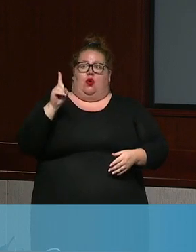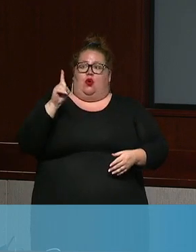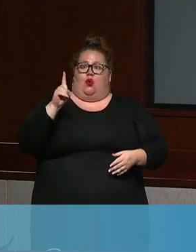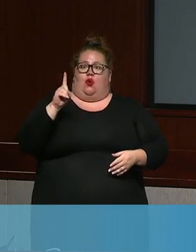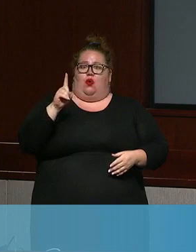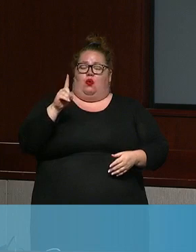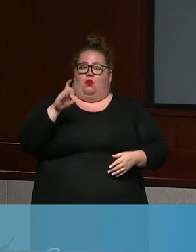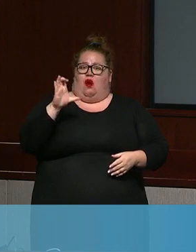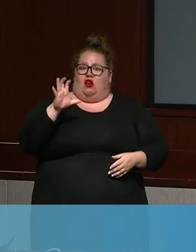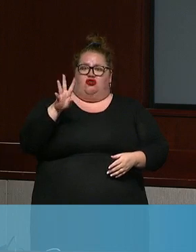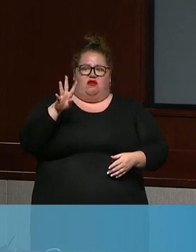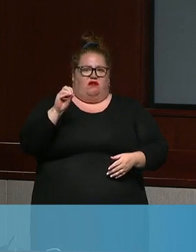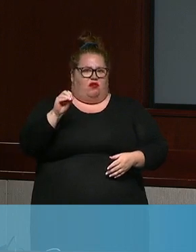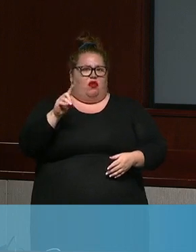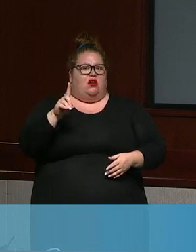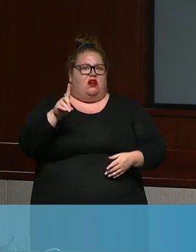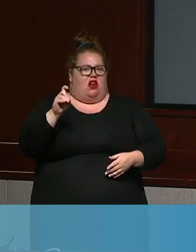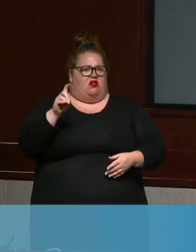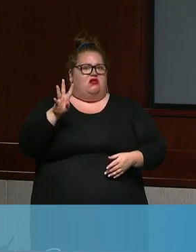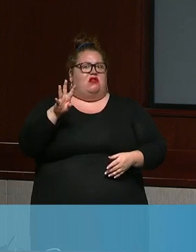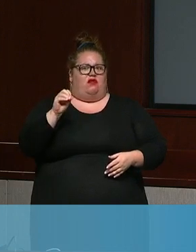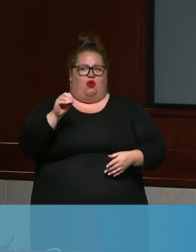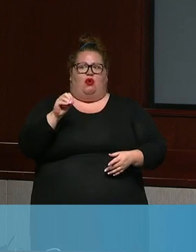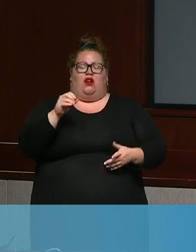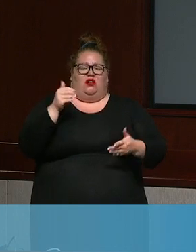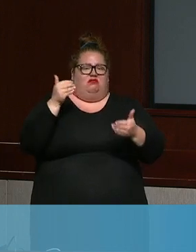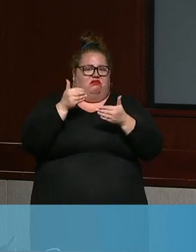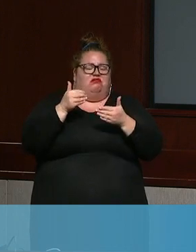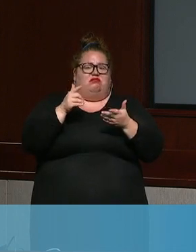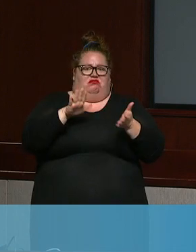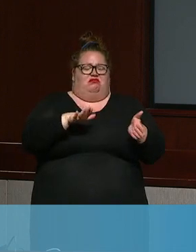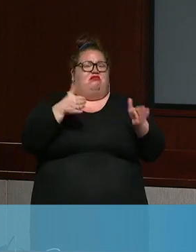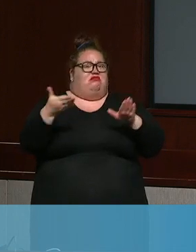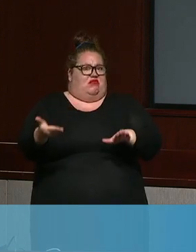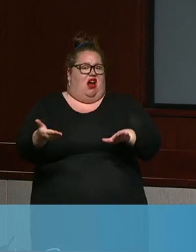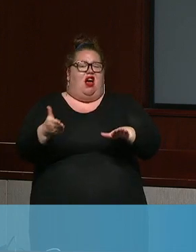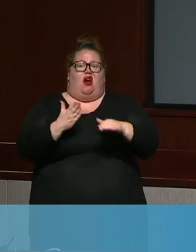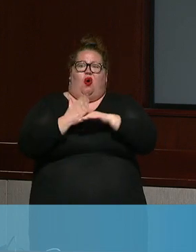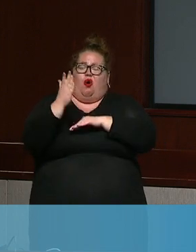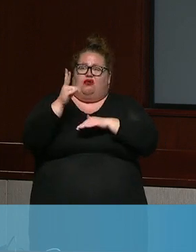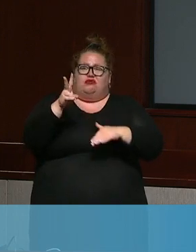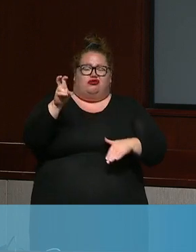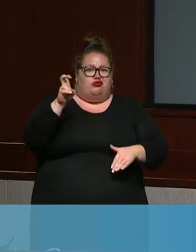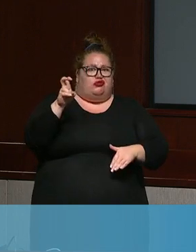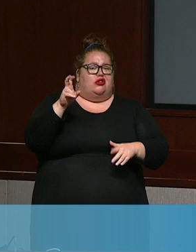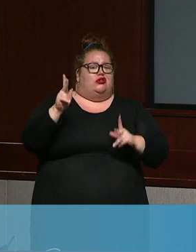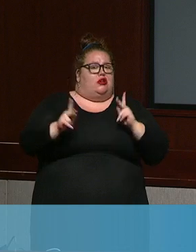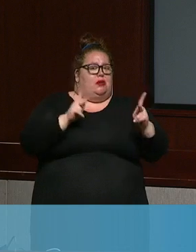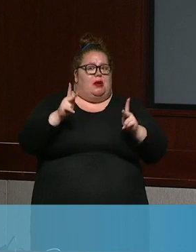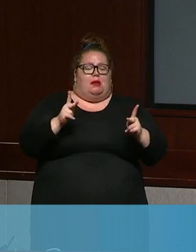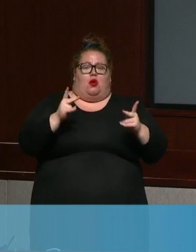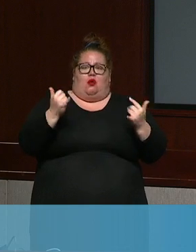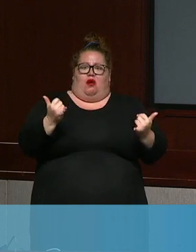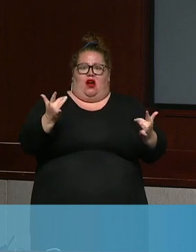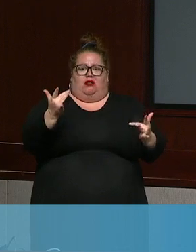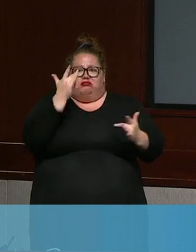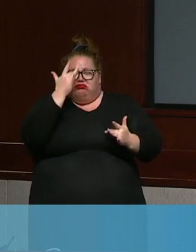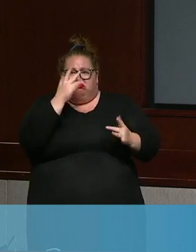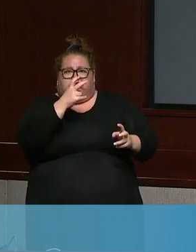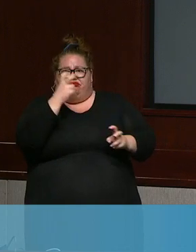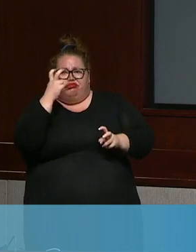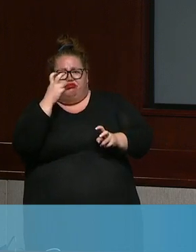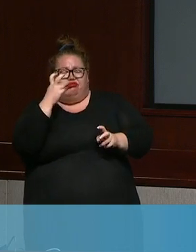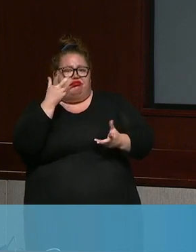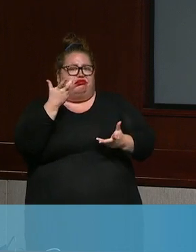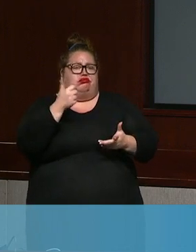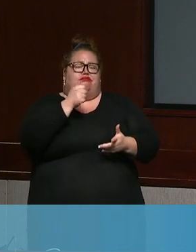140, close to 140 individuals have died from this already, and we have over 200 people who are suffering from this and not able to treat